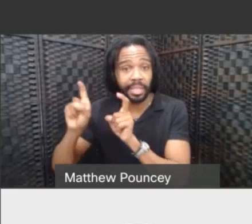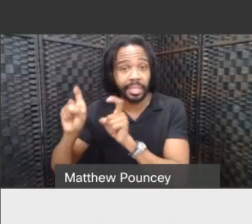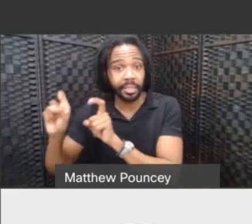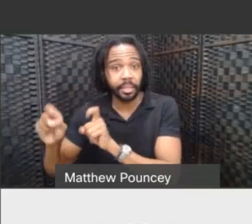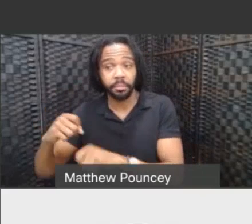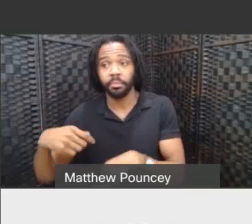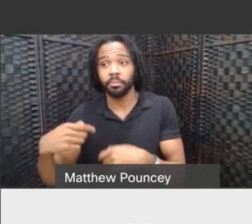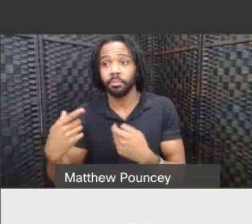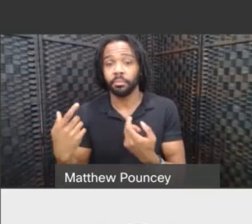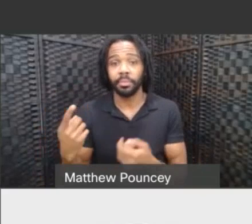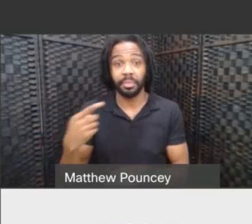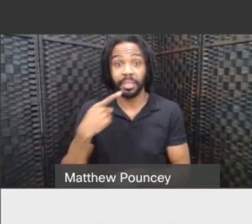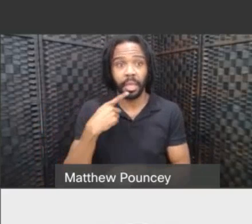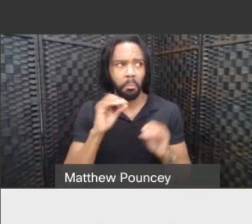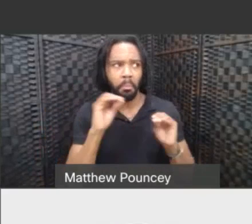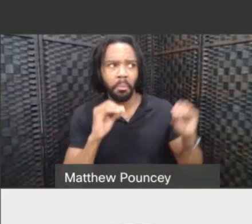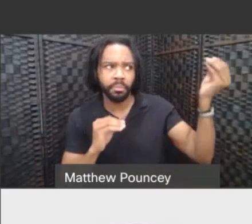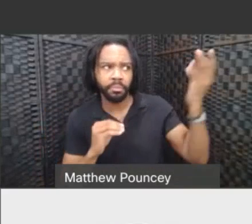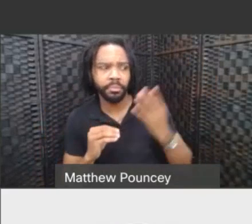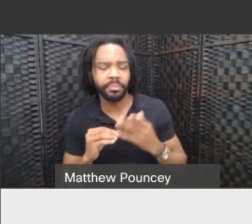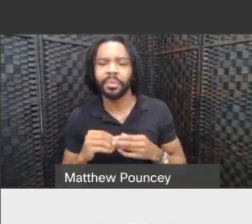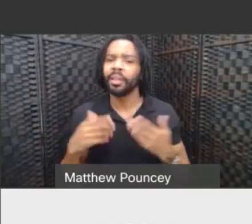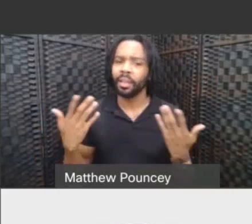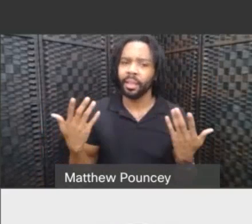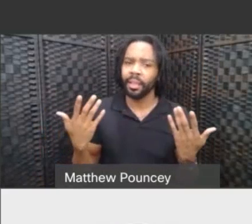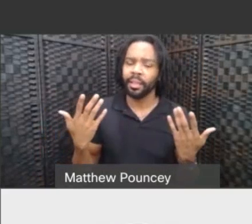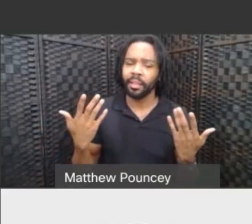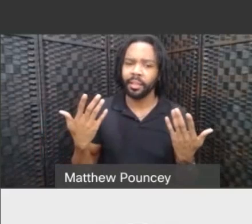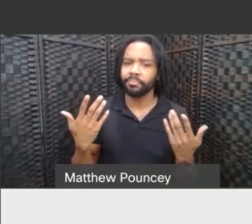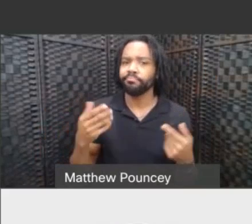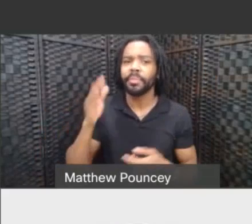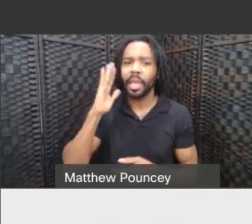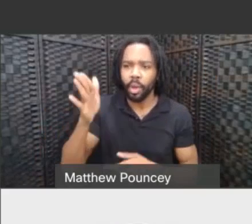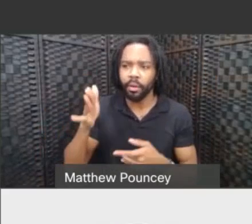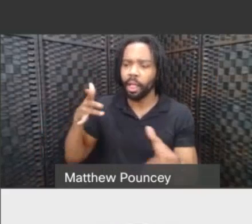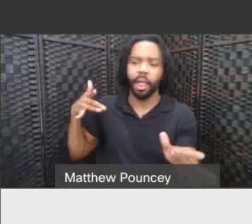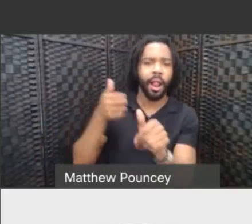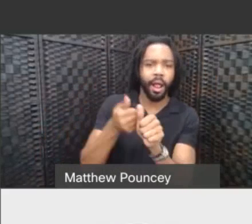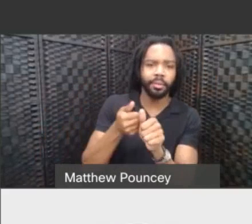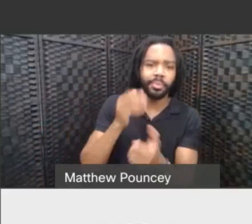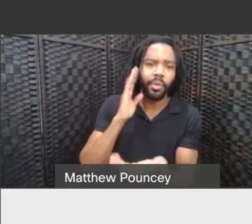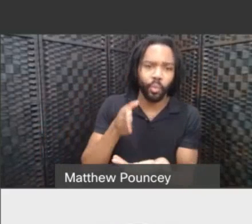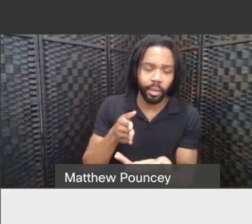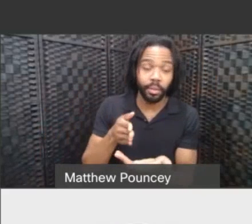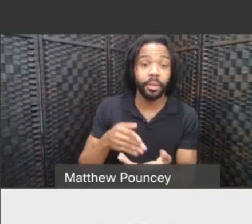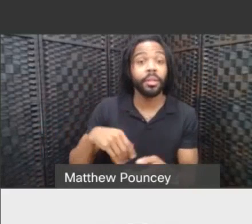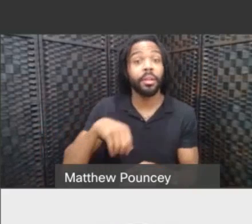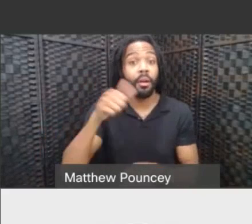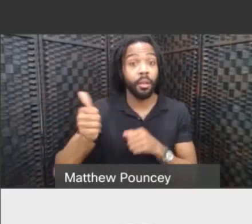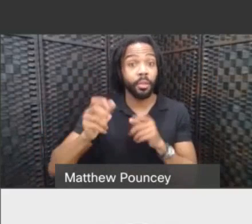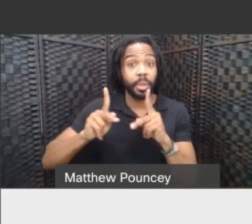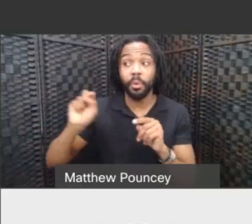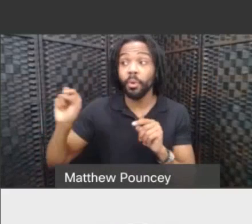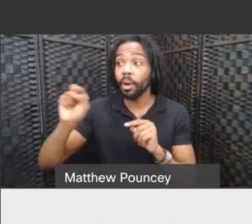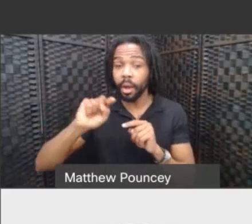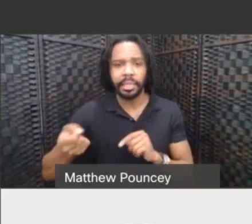heard, at some point, all of these will be caught up. And at the point when other people start submitting